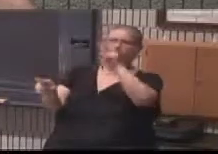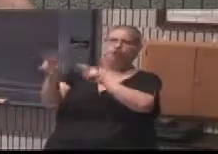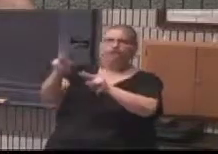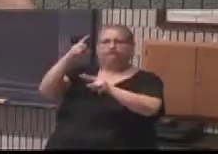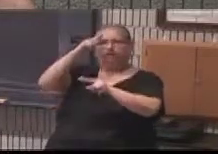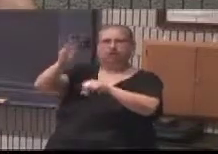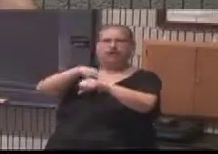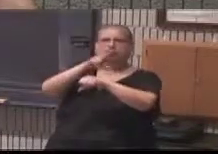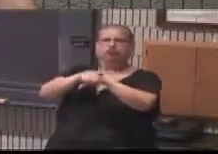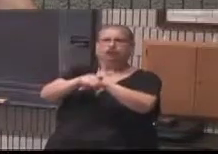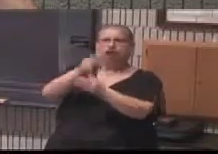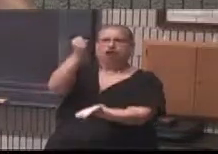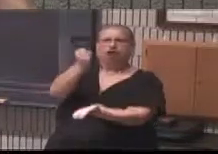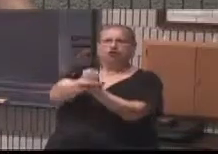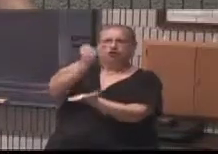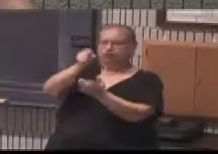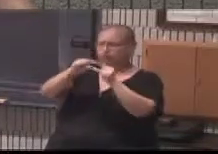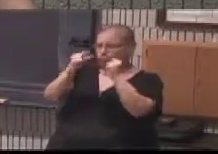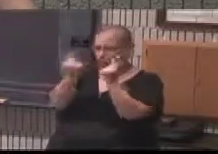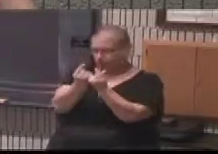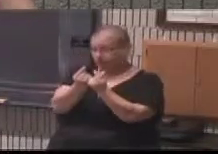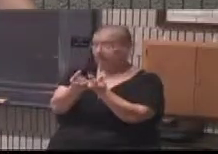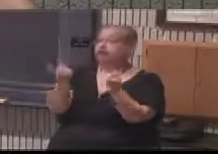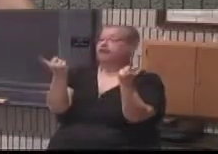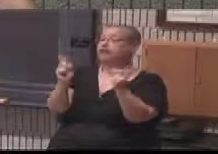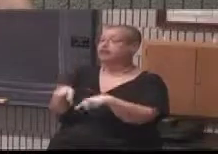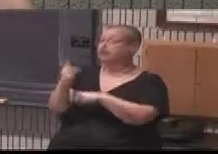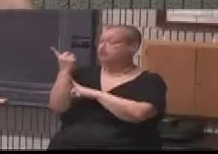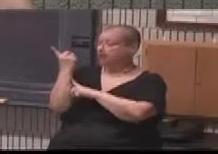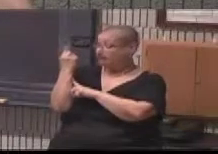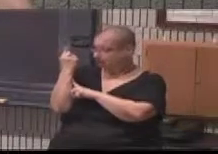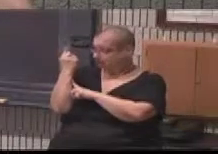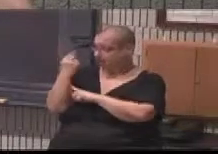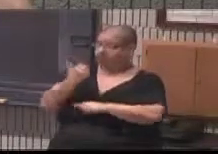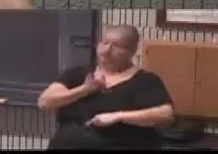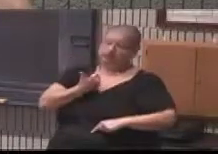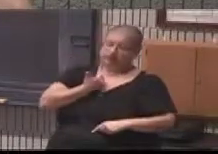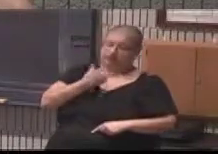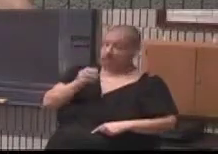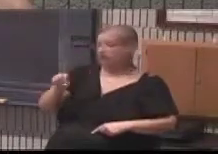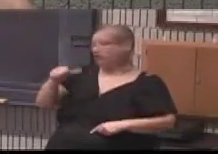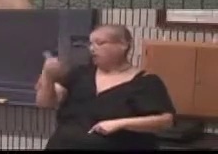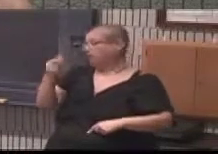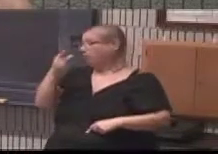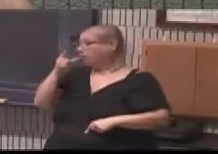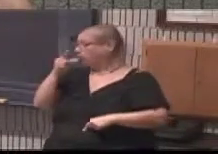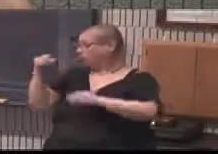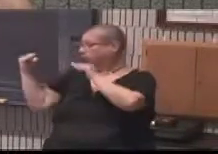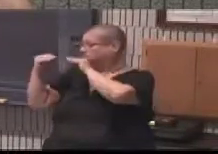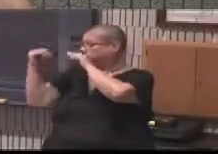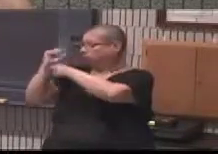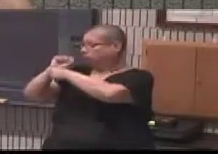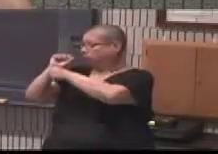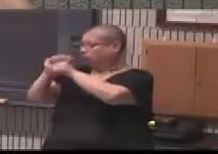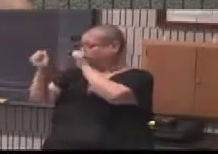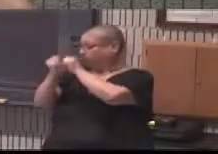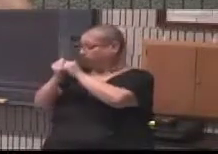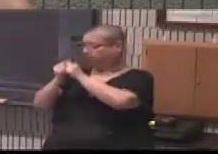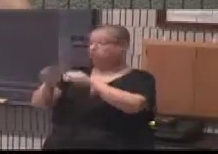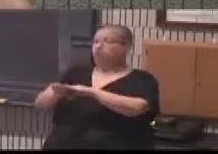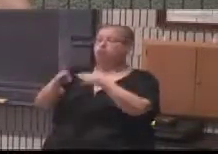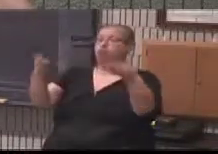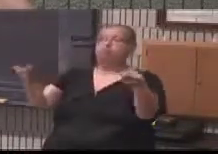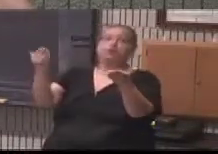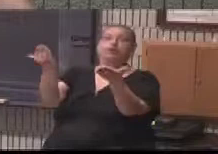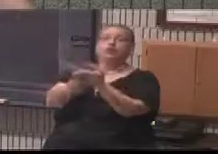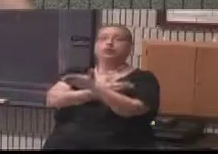group, which last year led to myself and a colleague opening a national consulting firm for